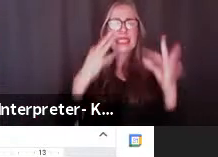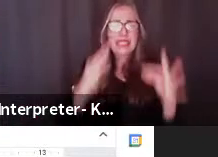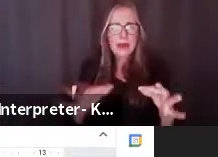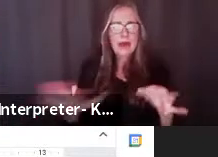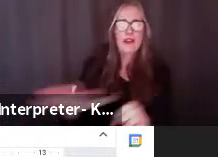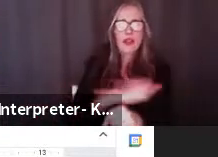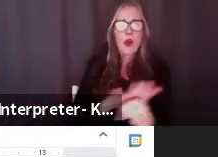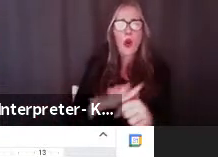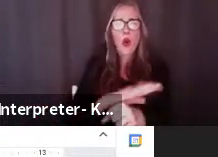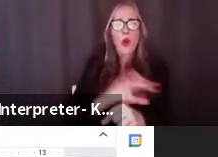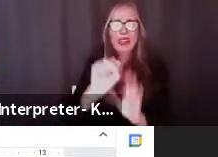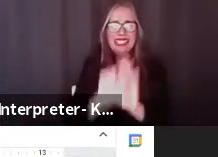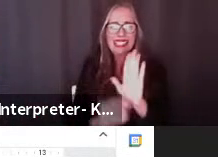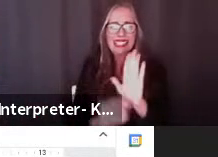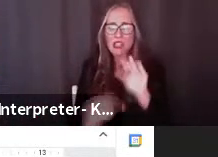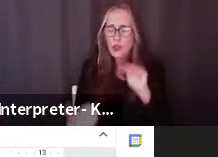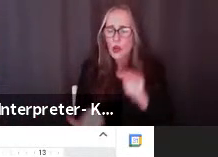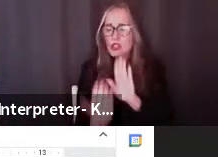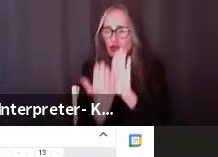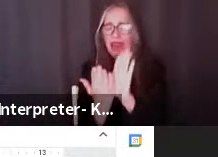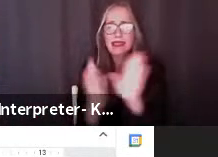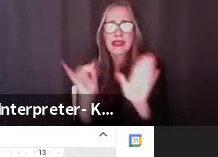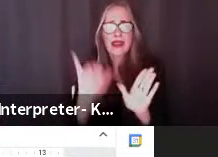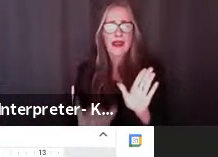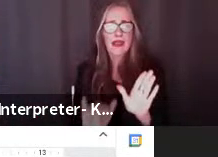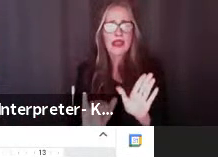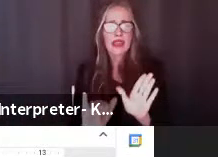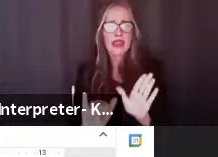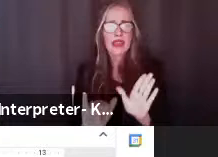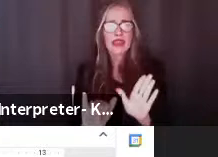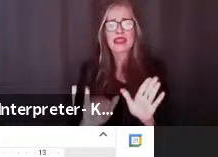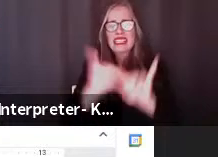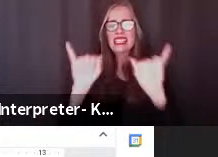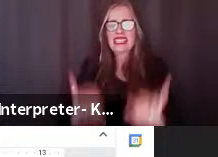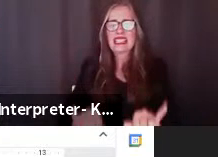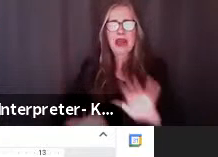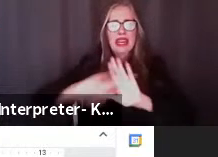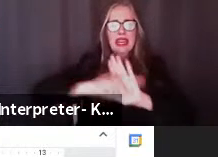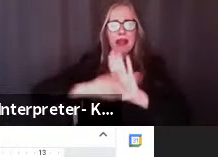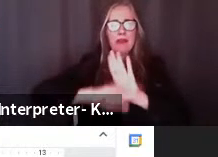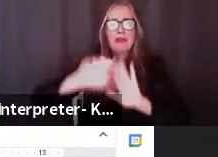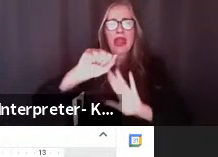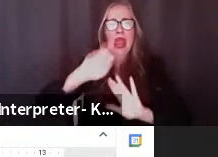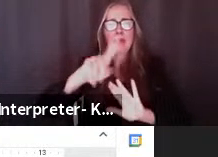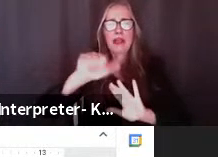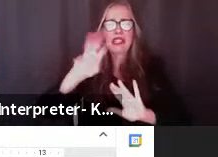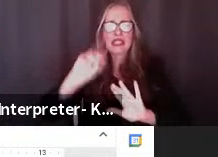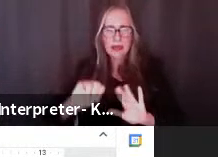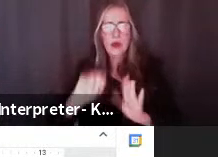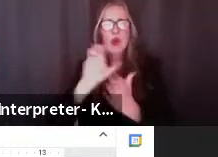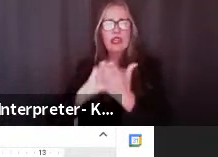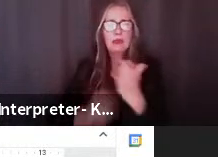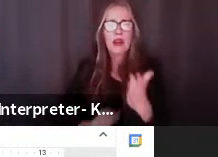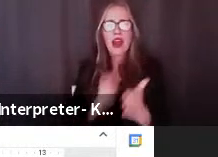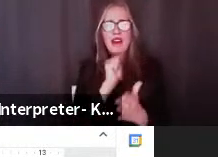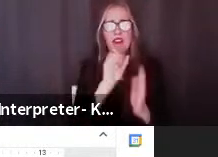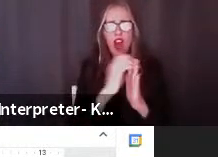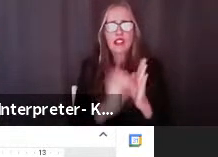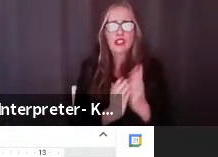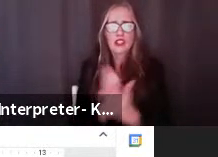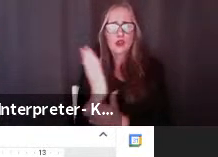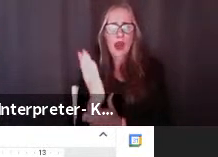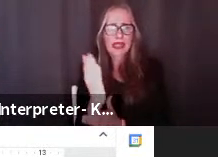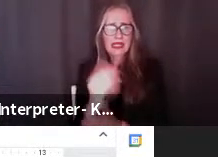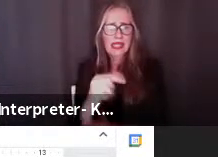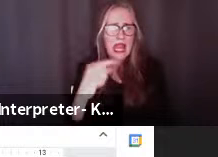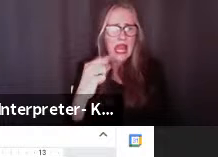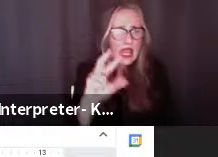semi-ableism and deprivation of constitutional rights in 2017 we published the first national analysis on prevalence which